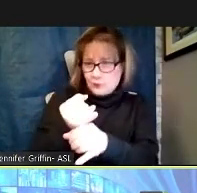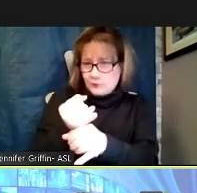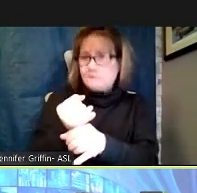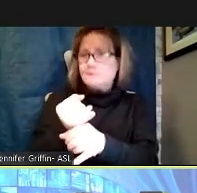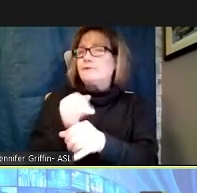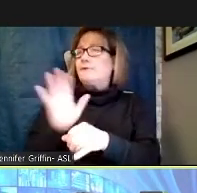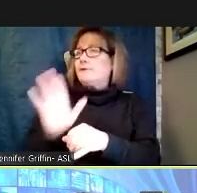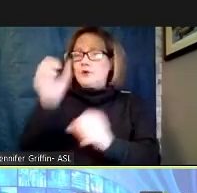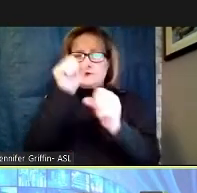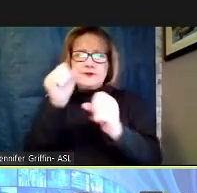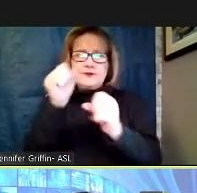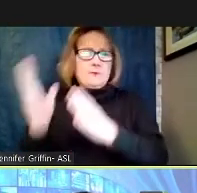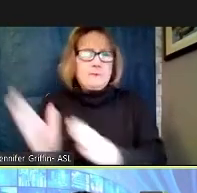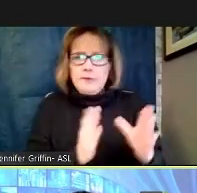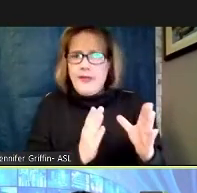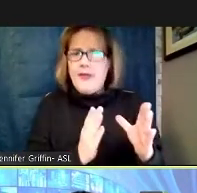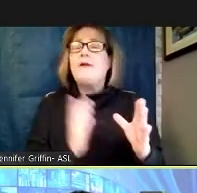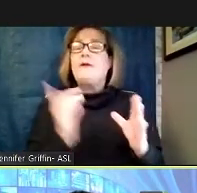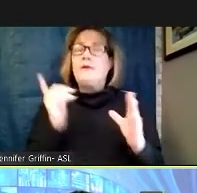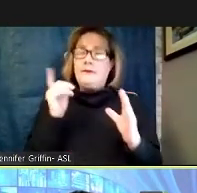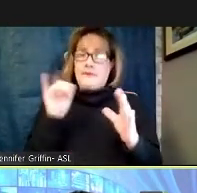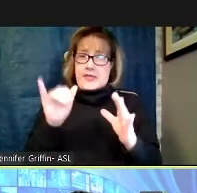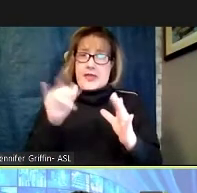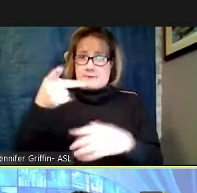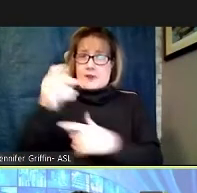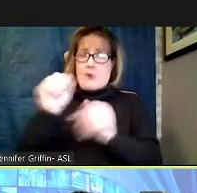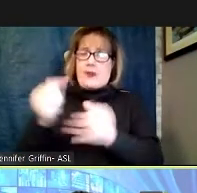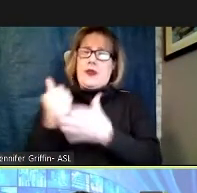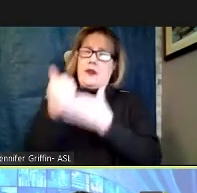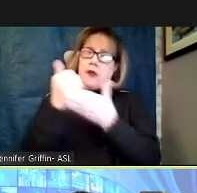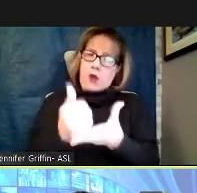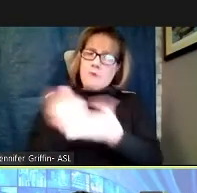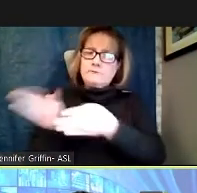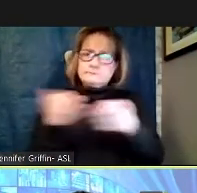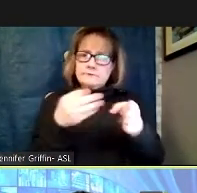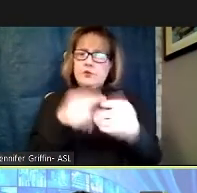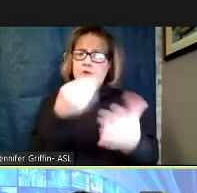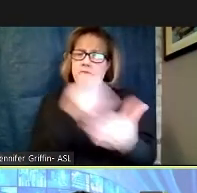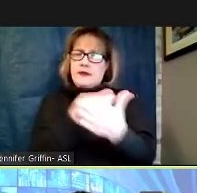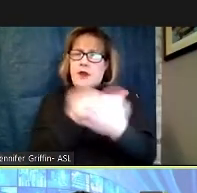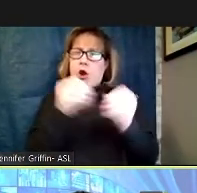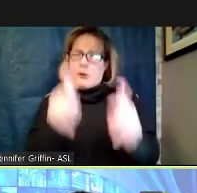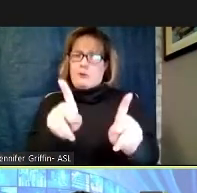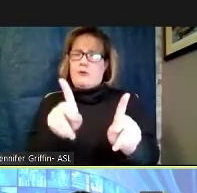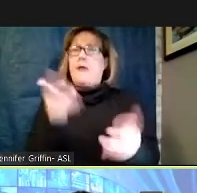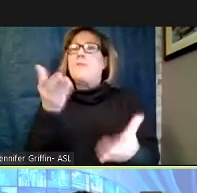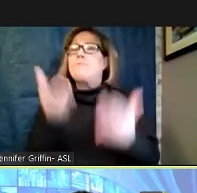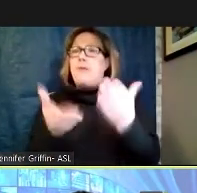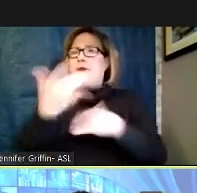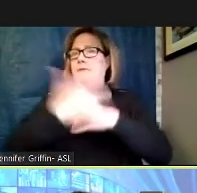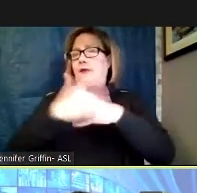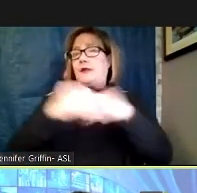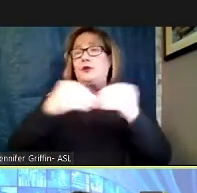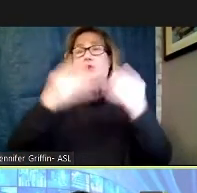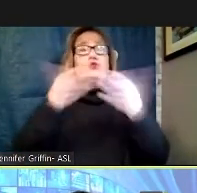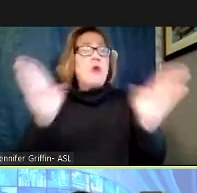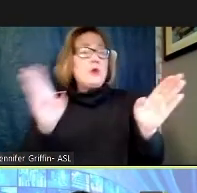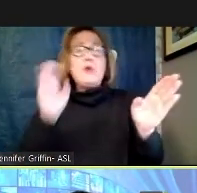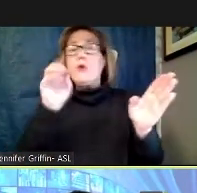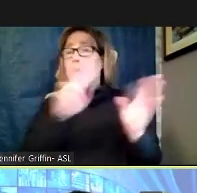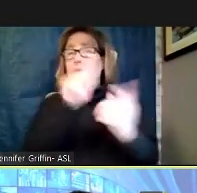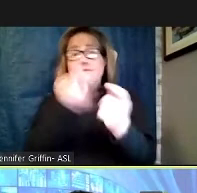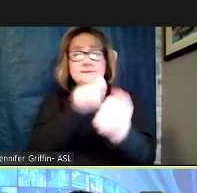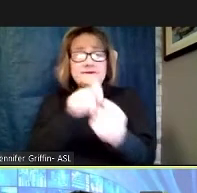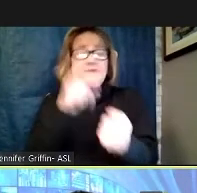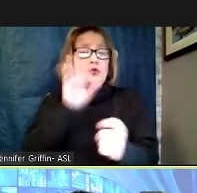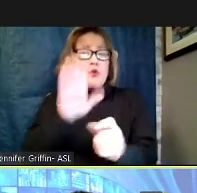strategic plan. They can help steer you toward funding opportunities that may be available in general or also specific for